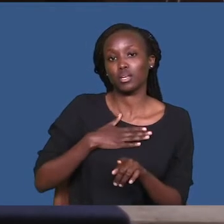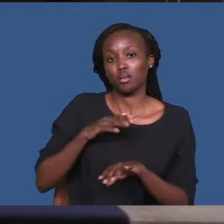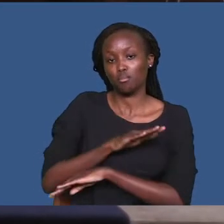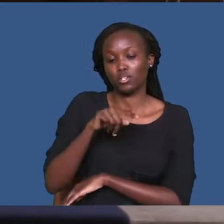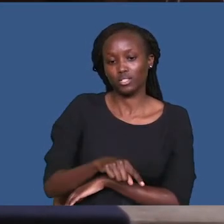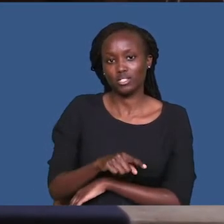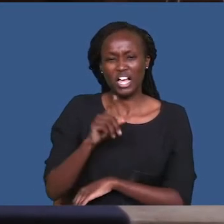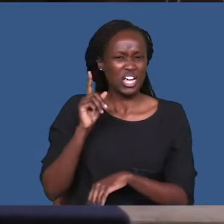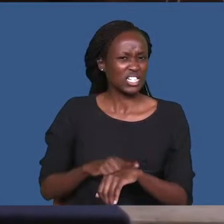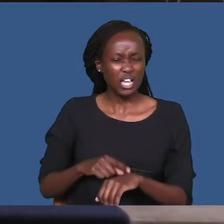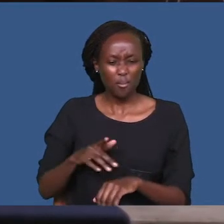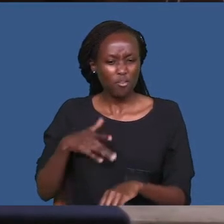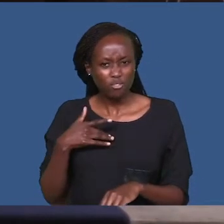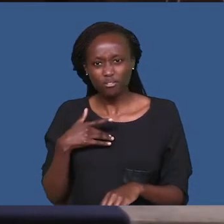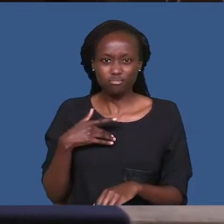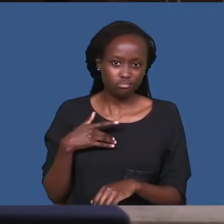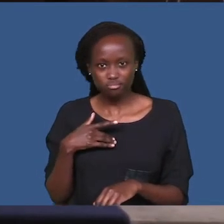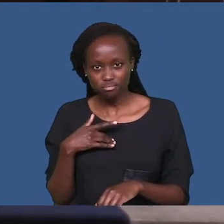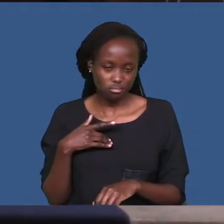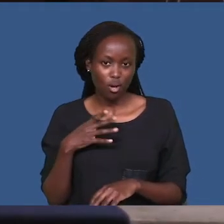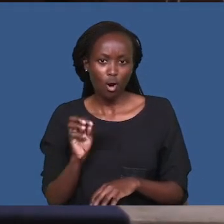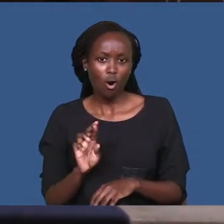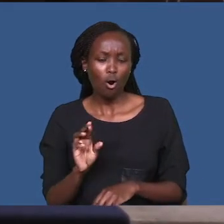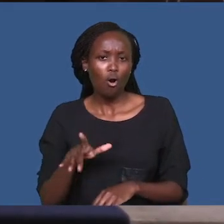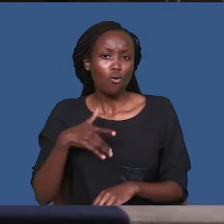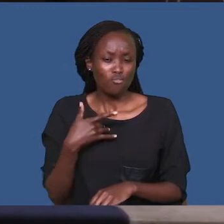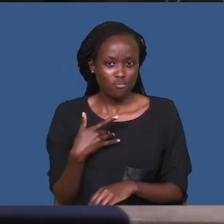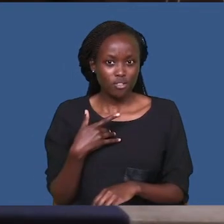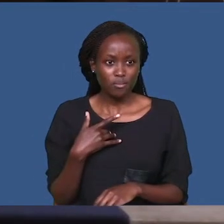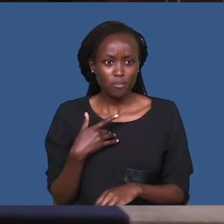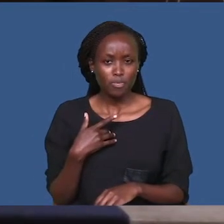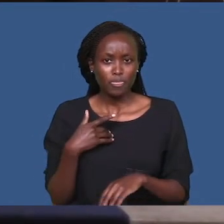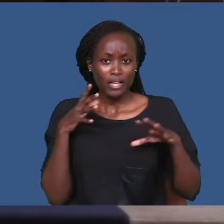there. Go to God's word, which is yea and amen, and